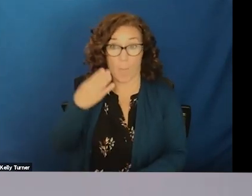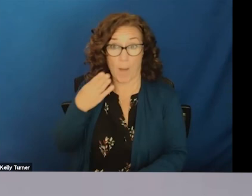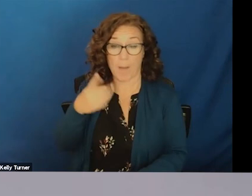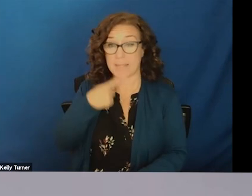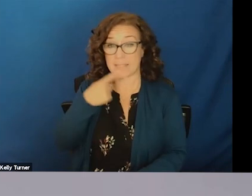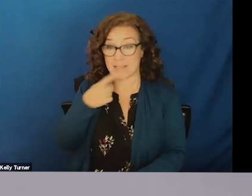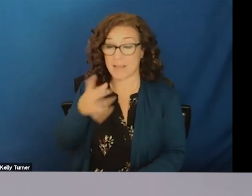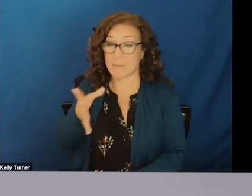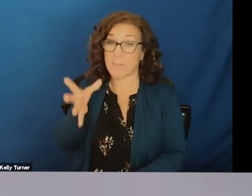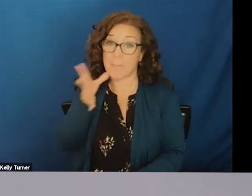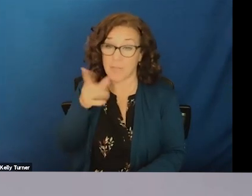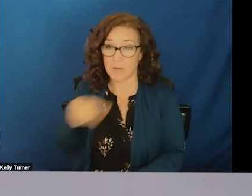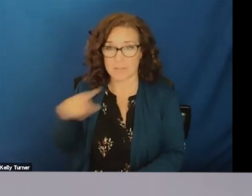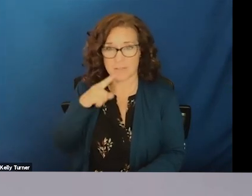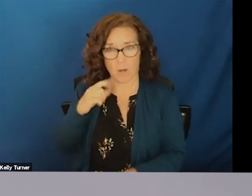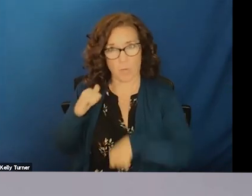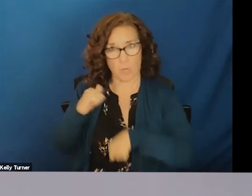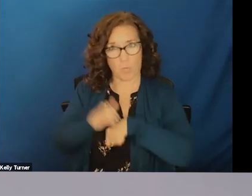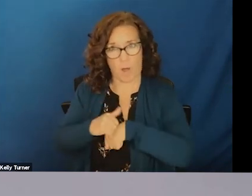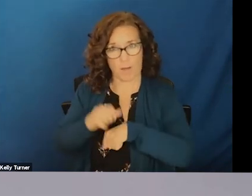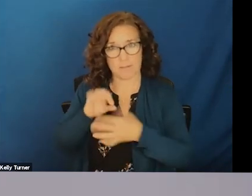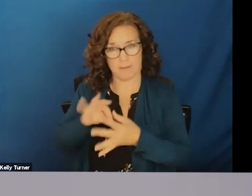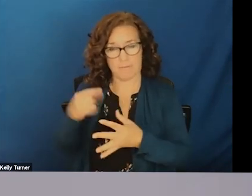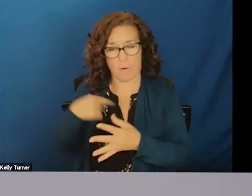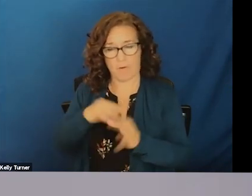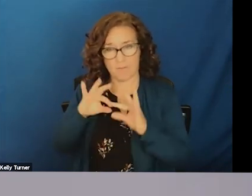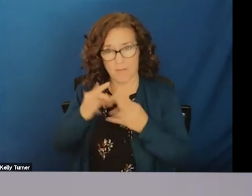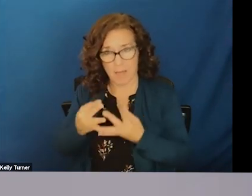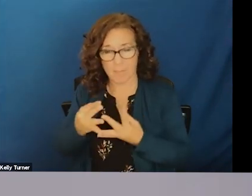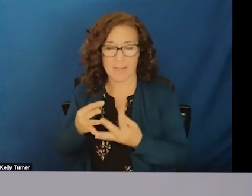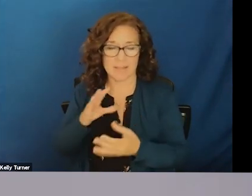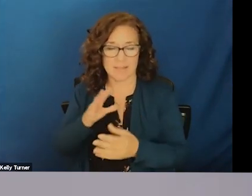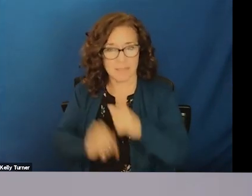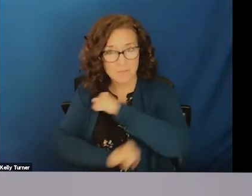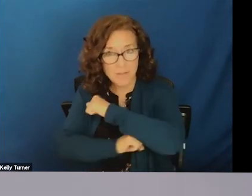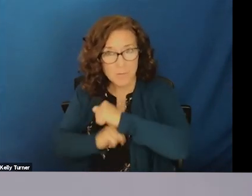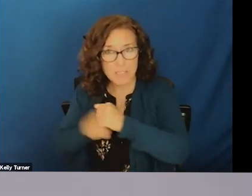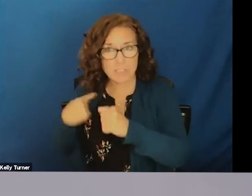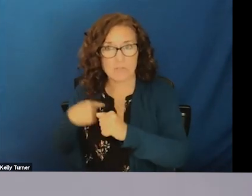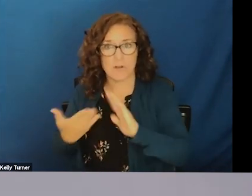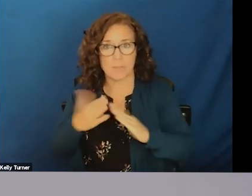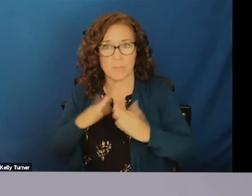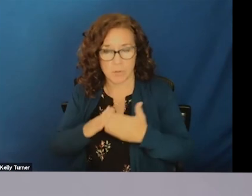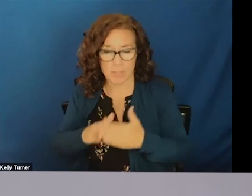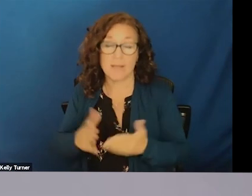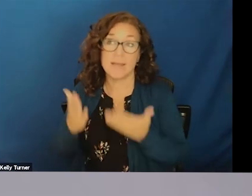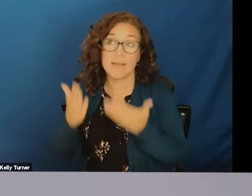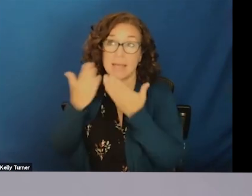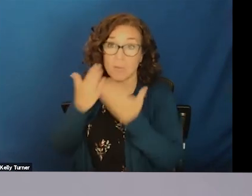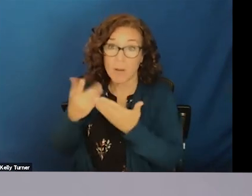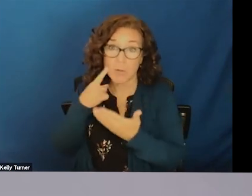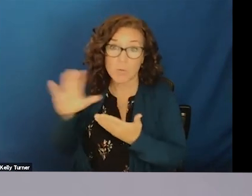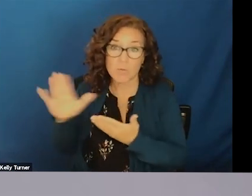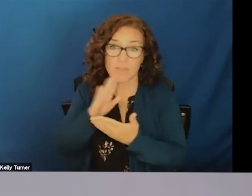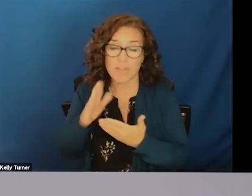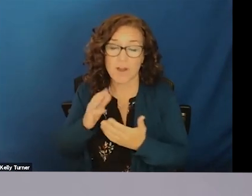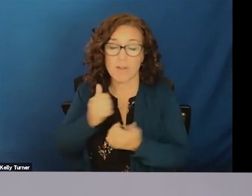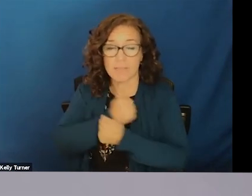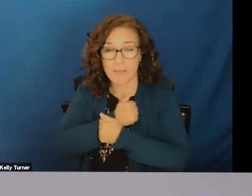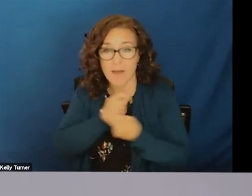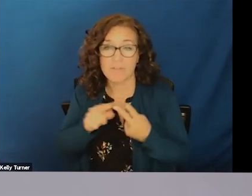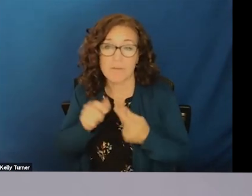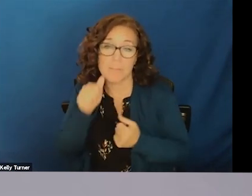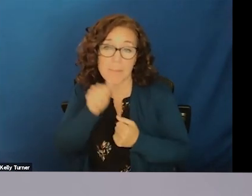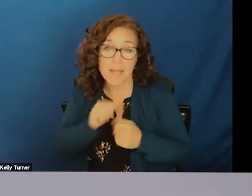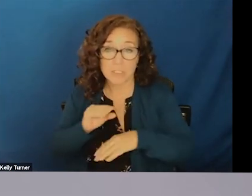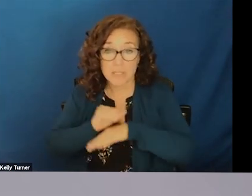our families and a foundation in our communities. In gratitude for their generous love, patient counsel, and lifelong